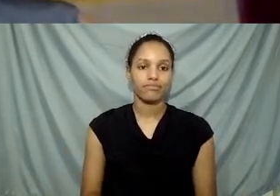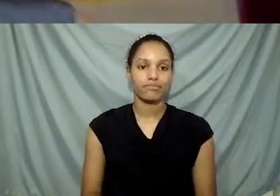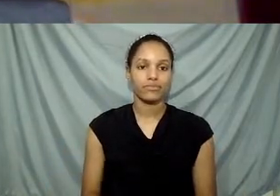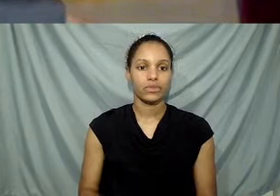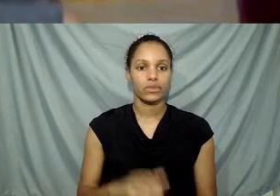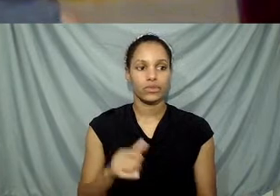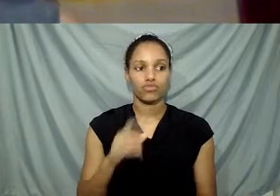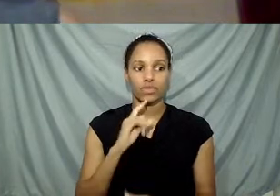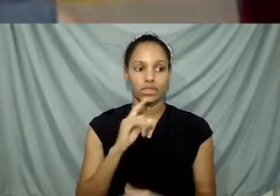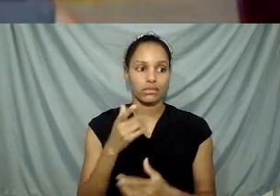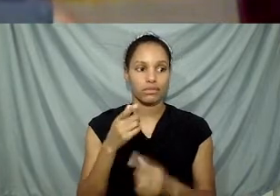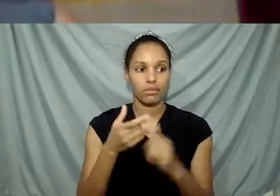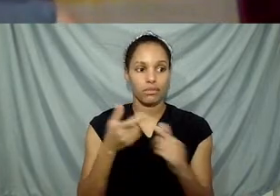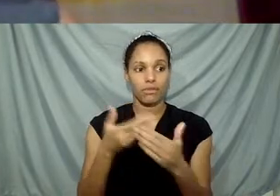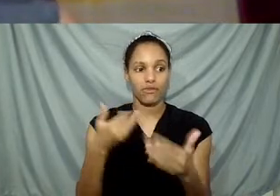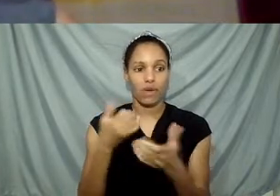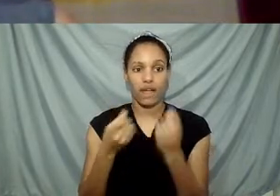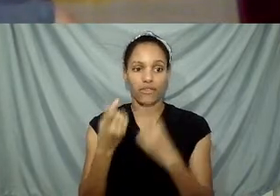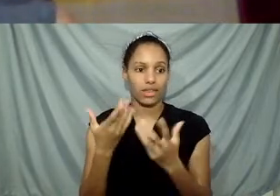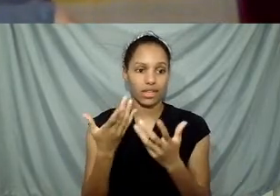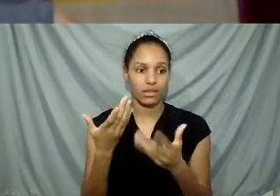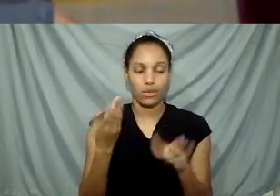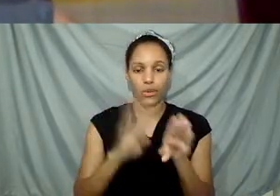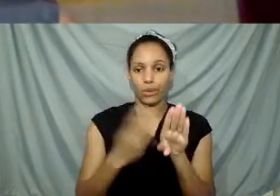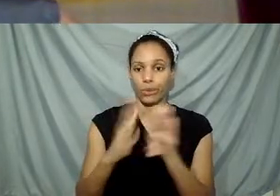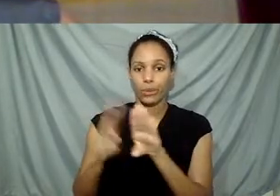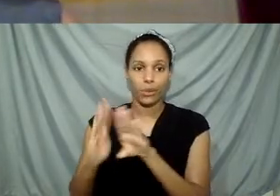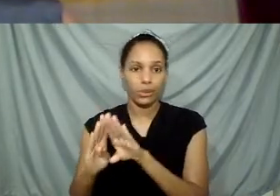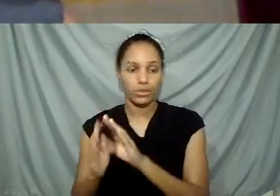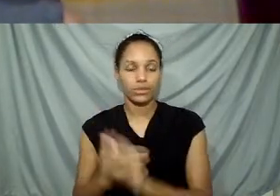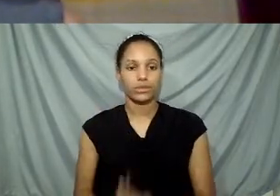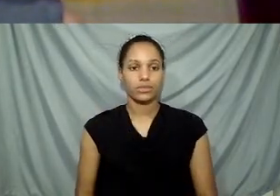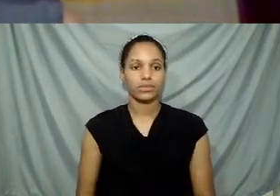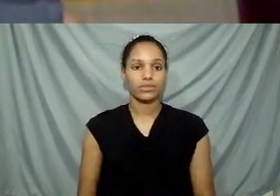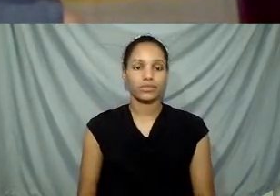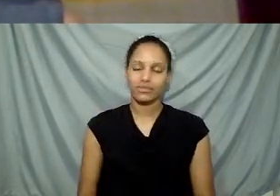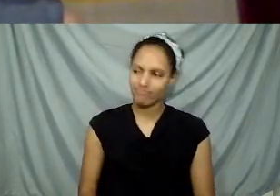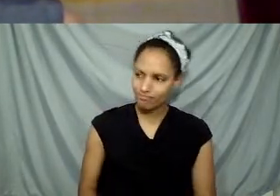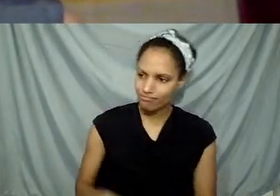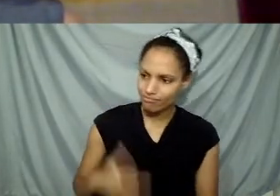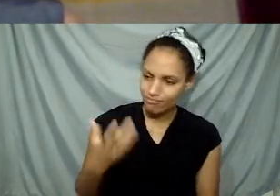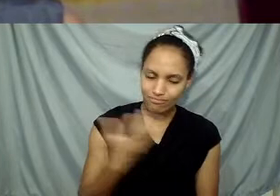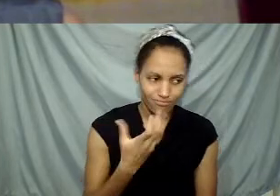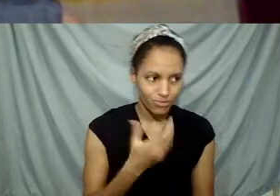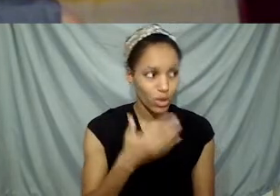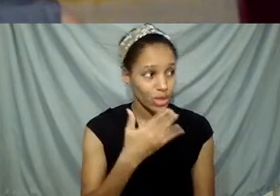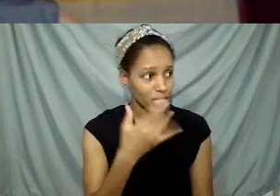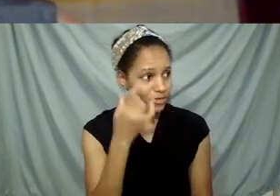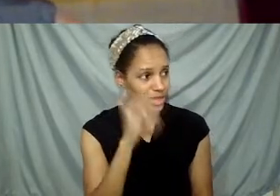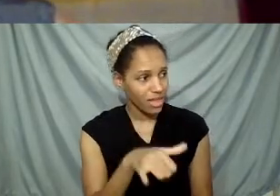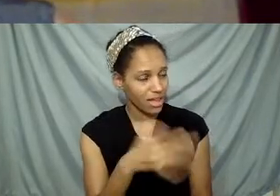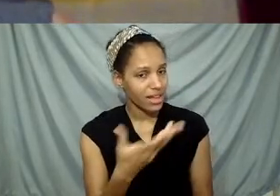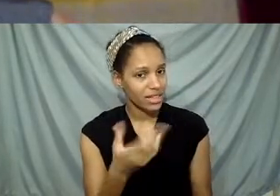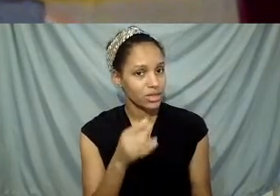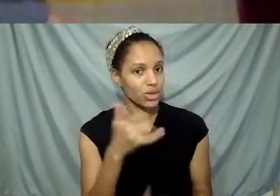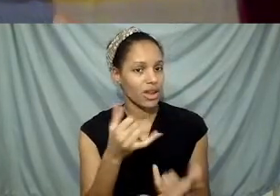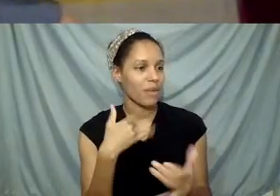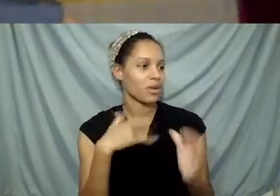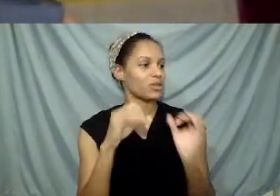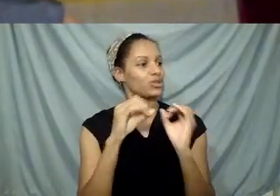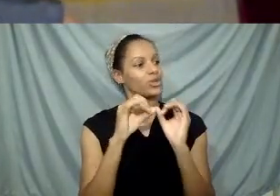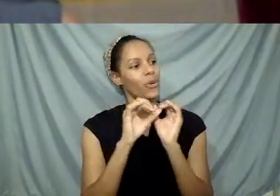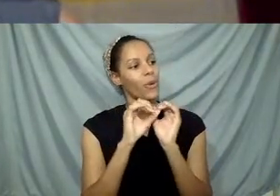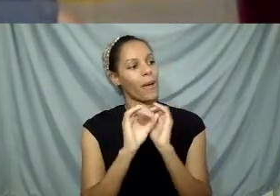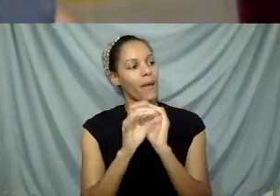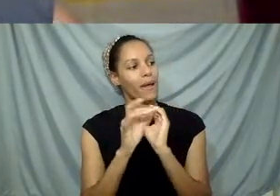on lockdown. yeah. Wow. Well, thanks for that. As I do some shout outs, it's time to bring